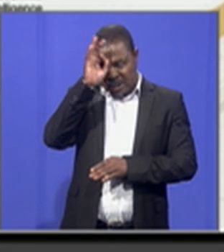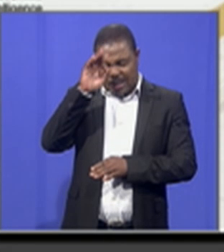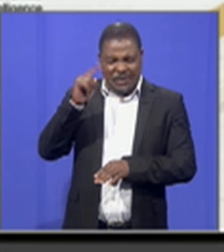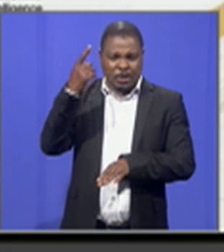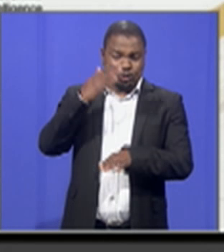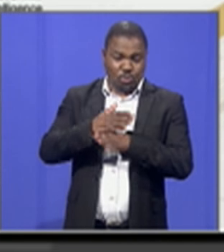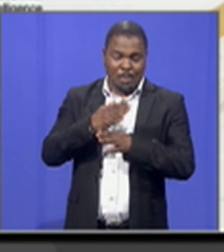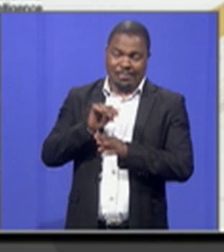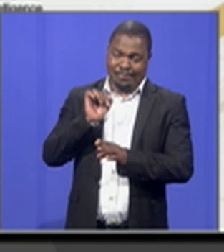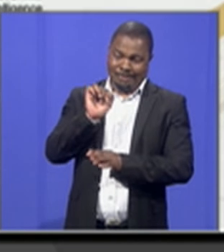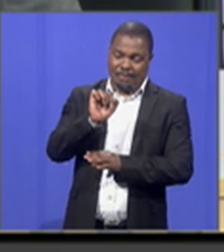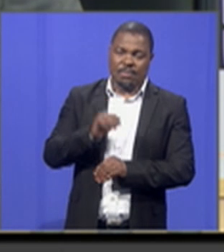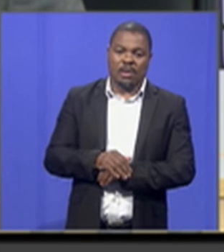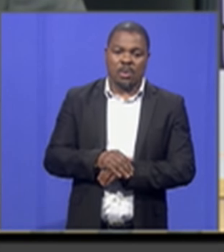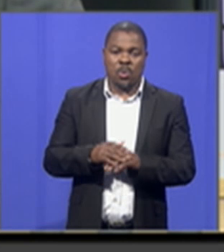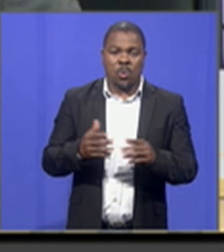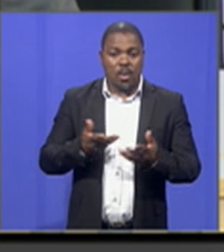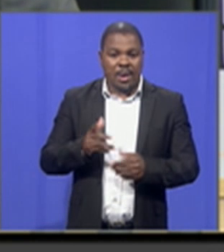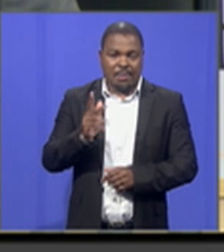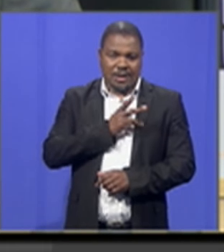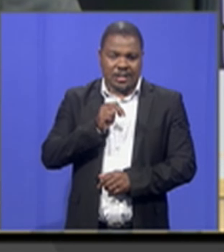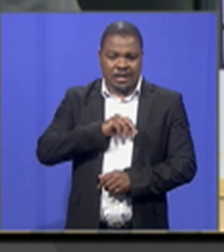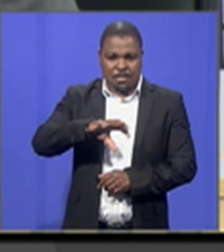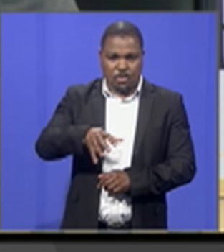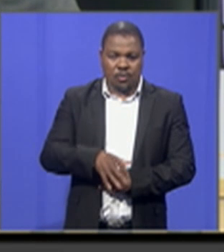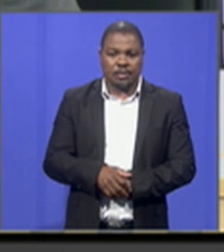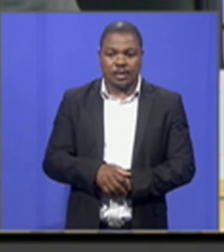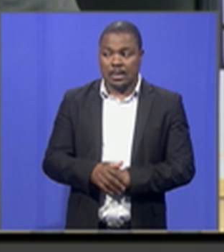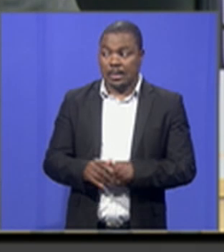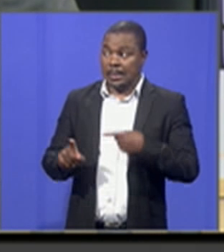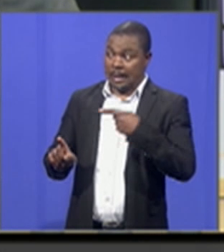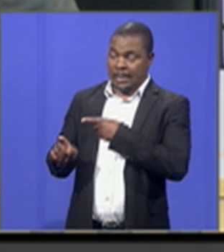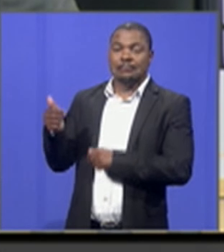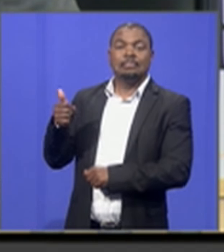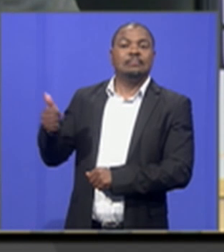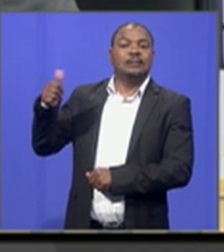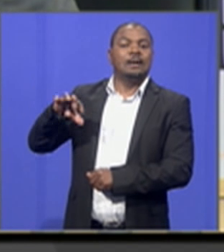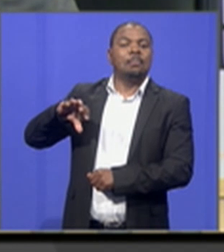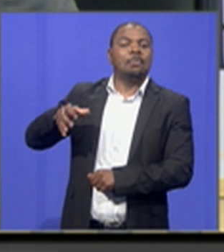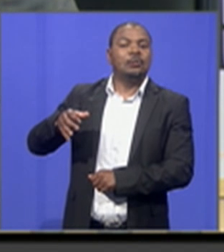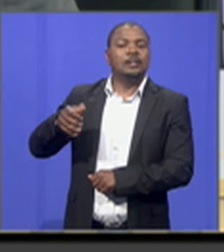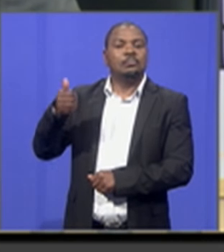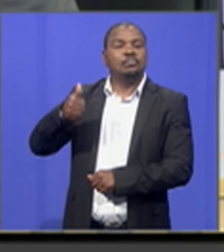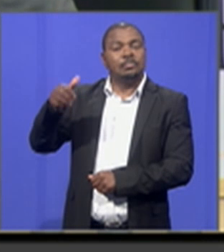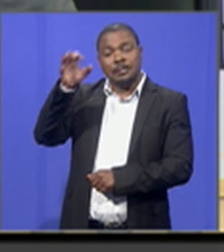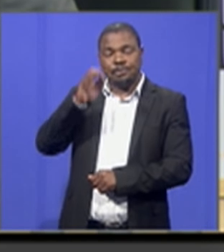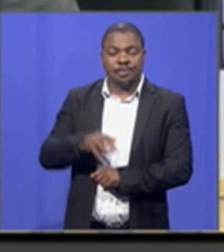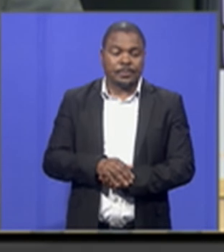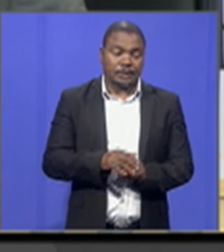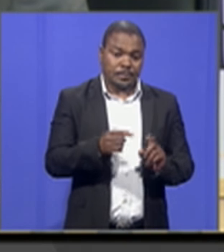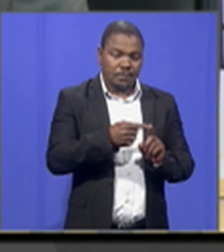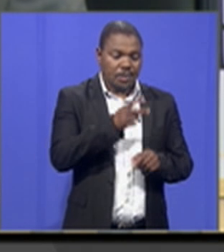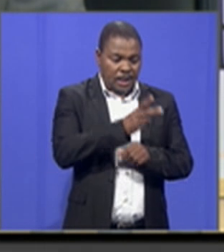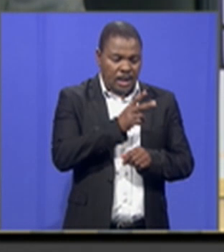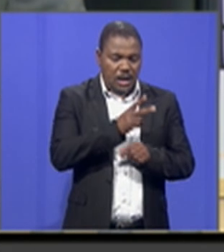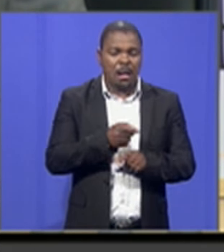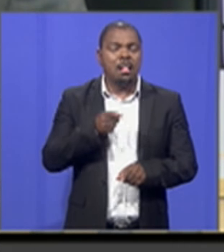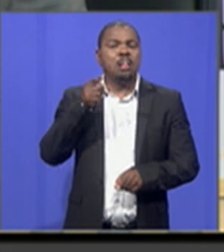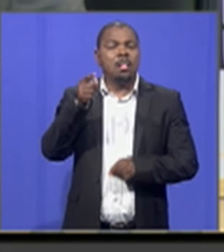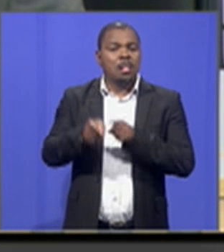job in the province of KZN, where General Mkhwanazi is the provincial commissioner. Adams o hlasetše gape